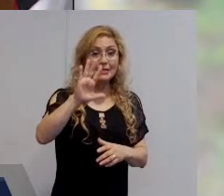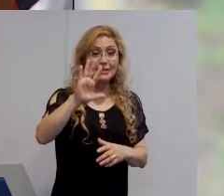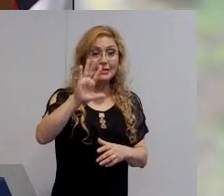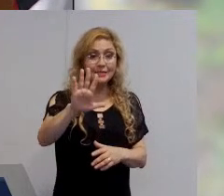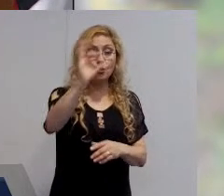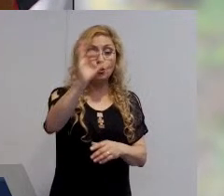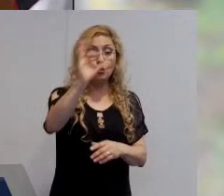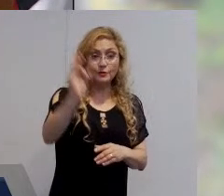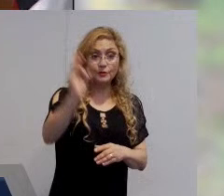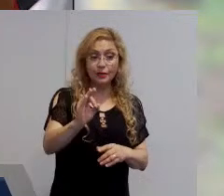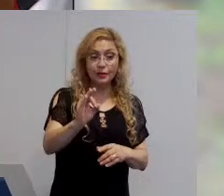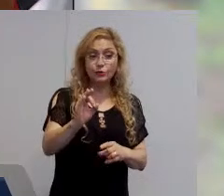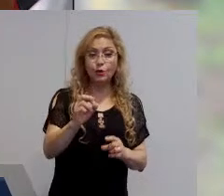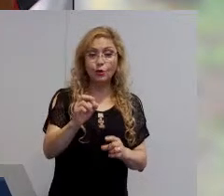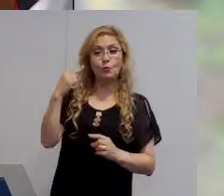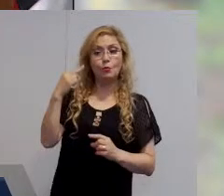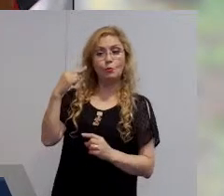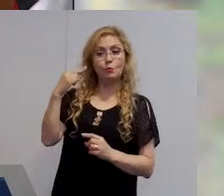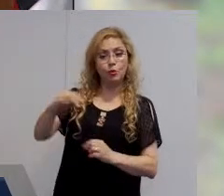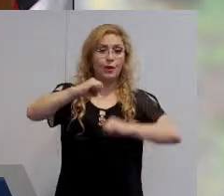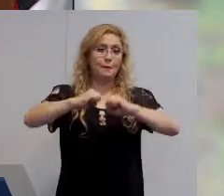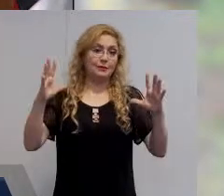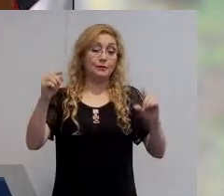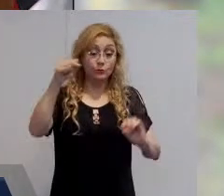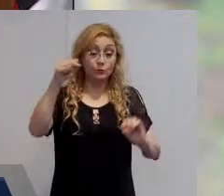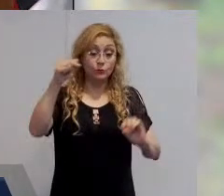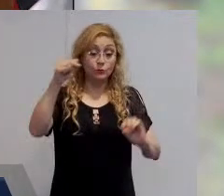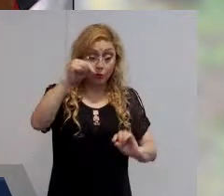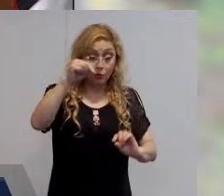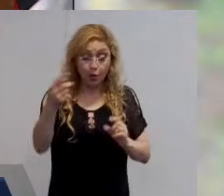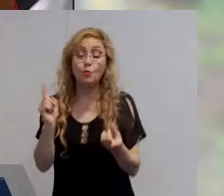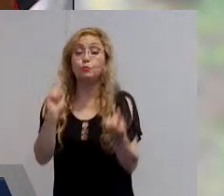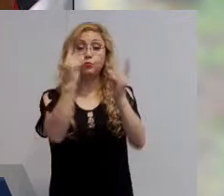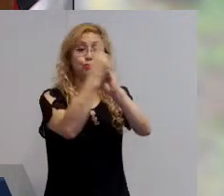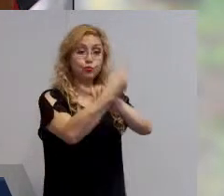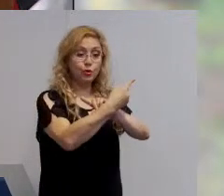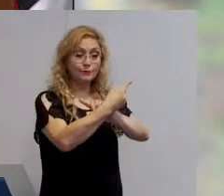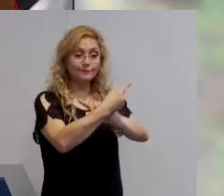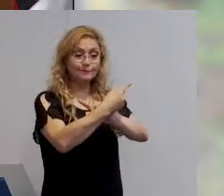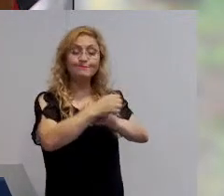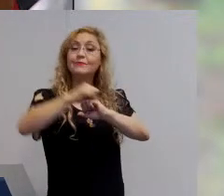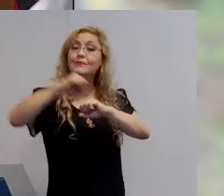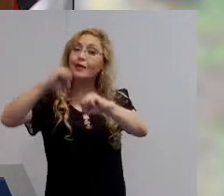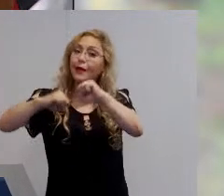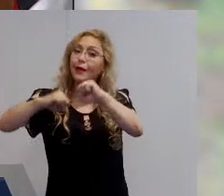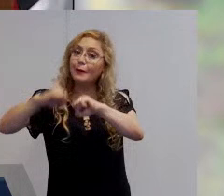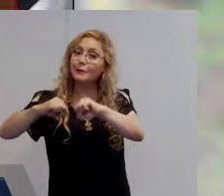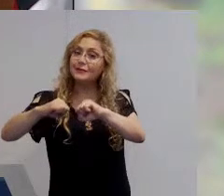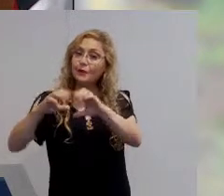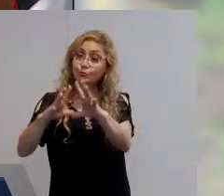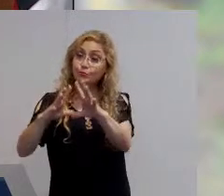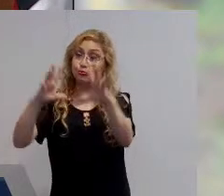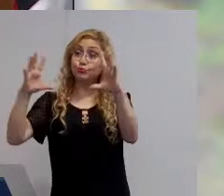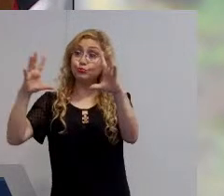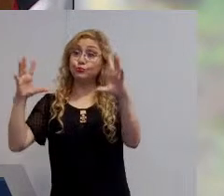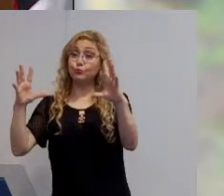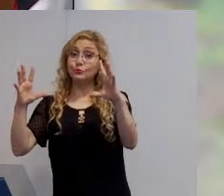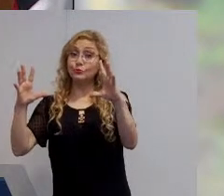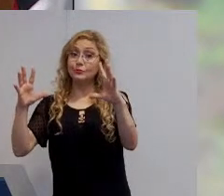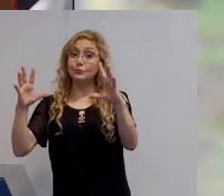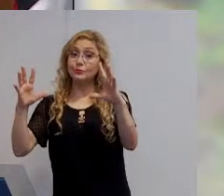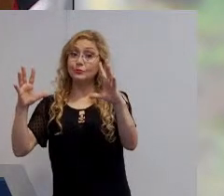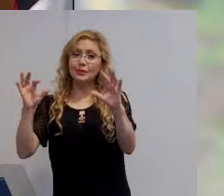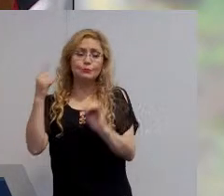of landowners, large-scale landowners and businessmen. This has turned around today.